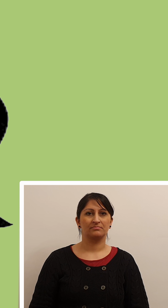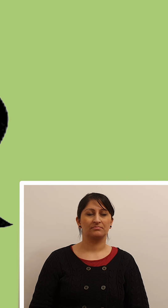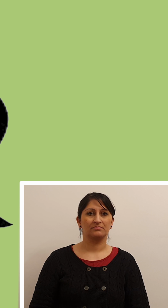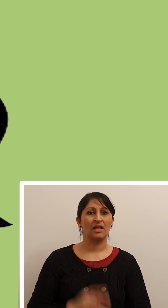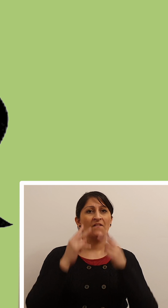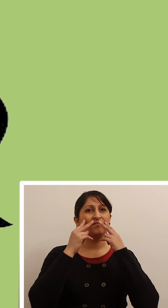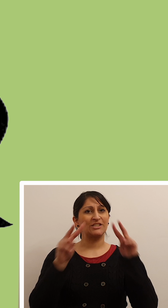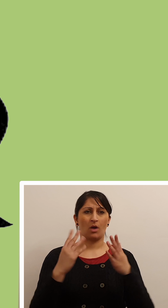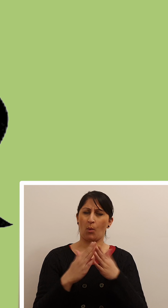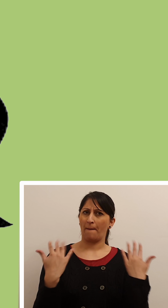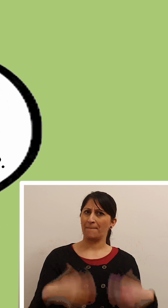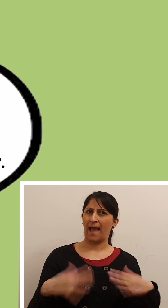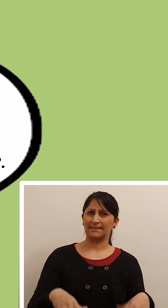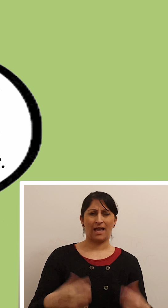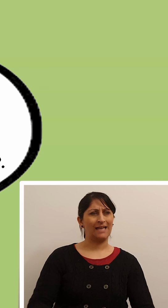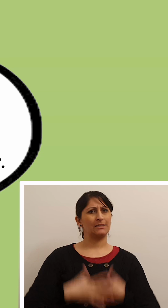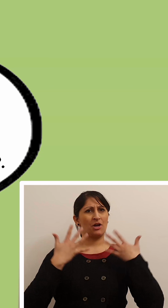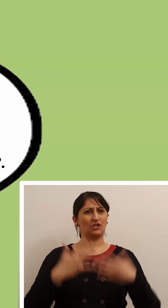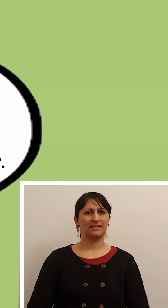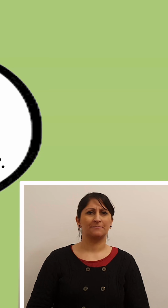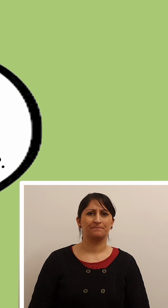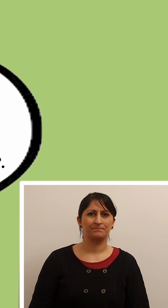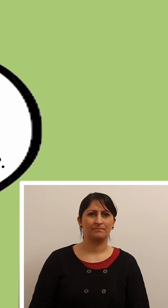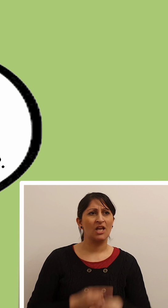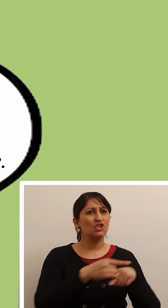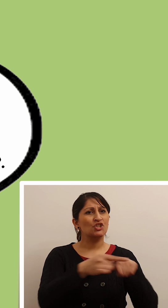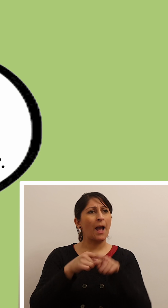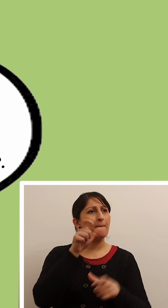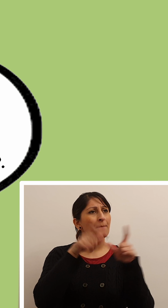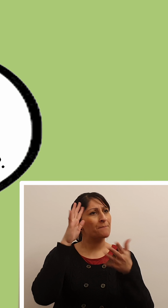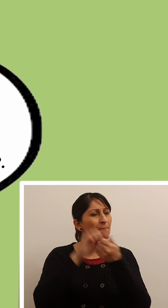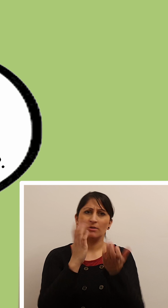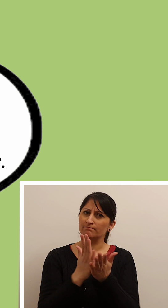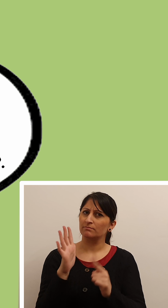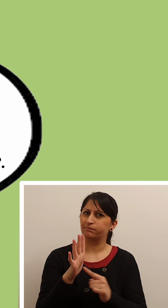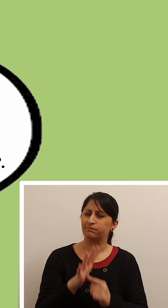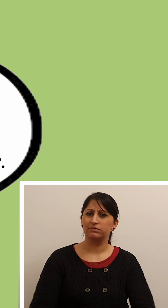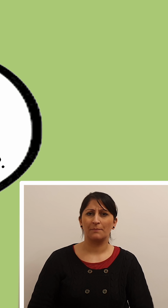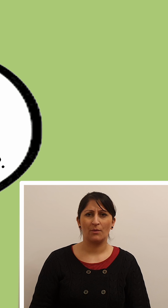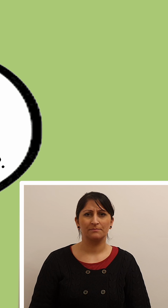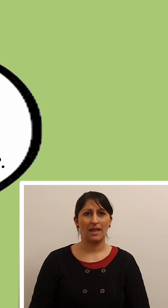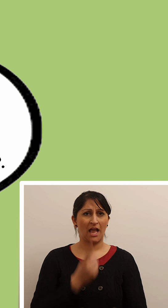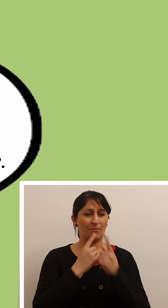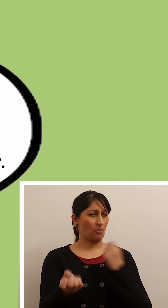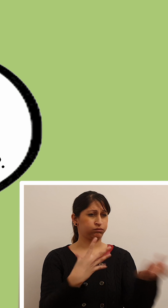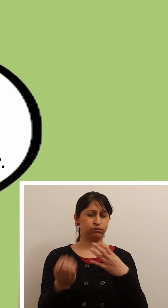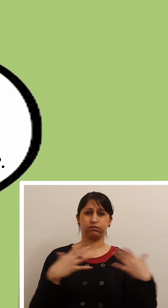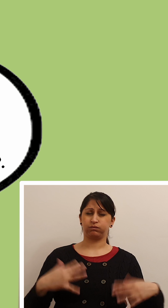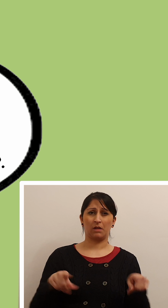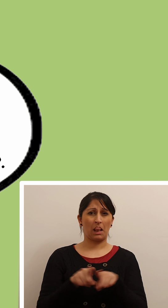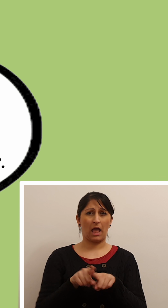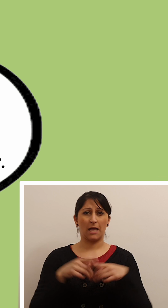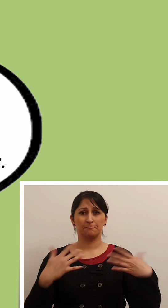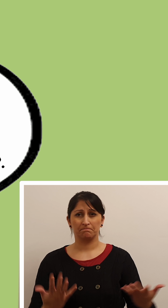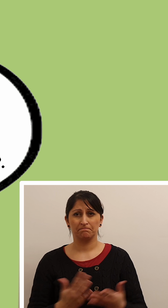It really is awe-inspiring. Forum Central team have done a brilliant job taking today's International Day of Disabled People event